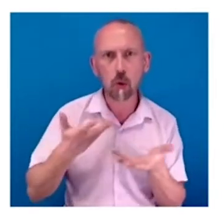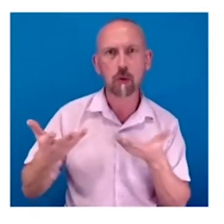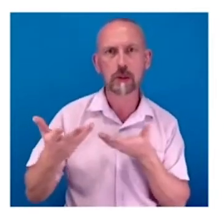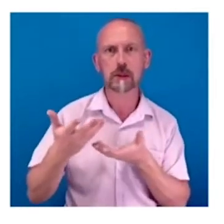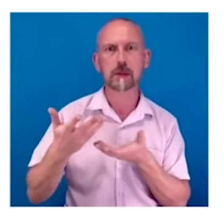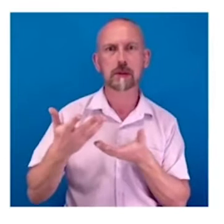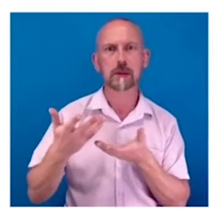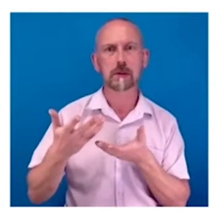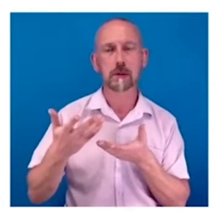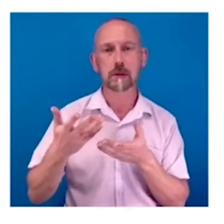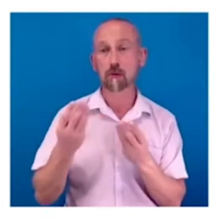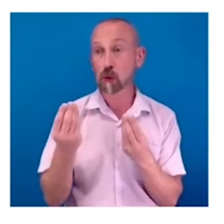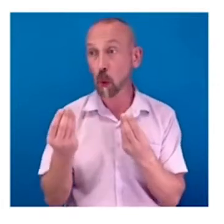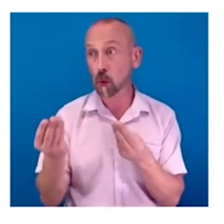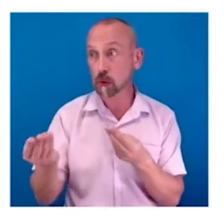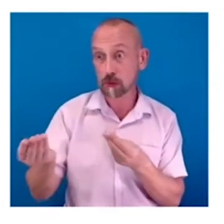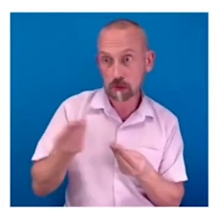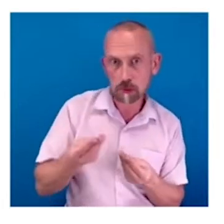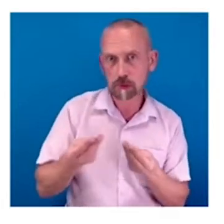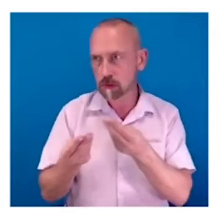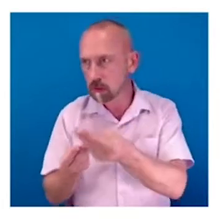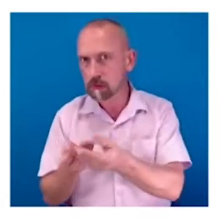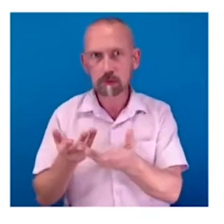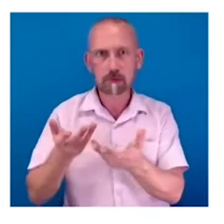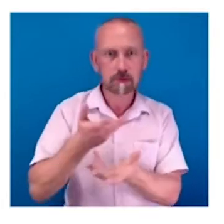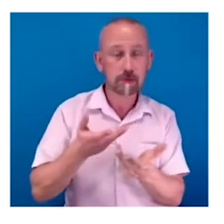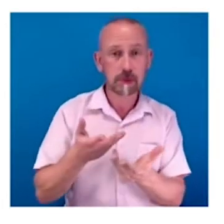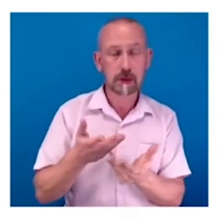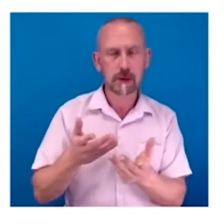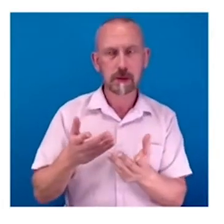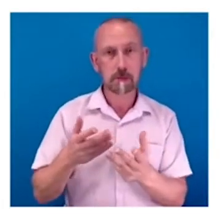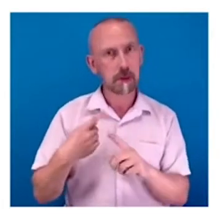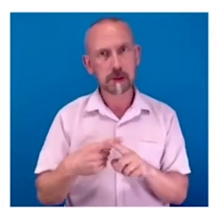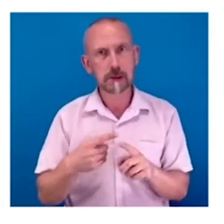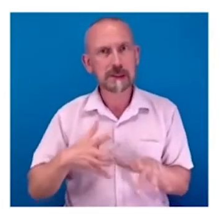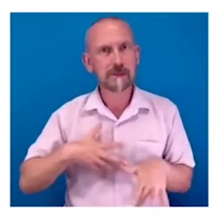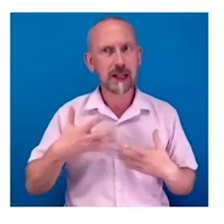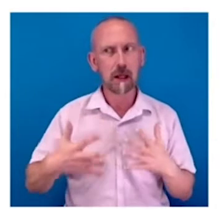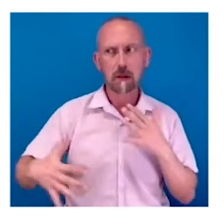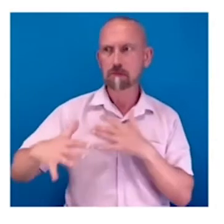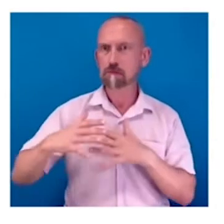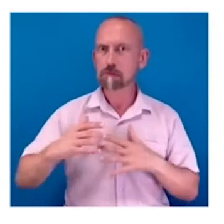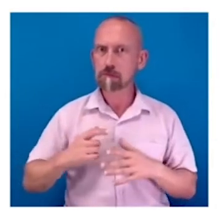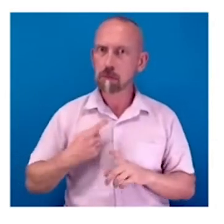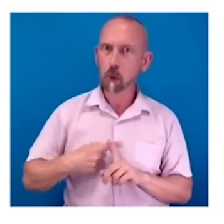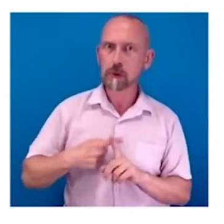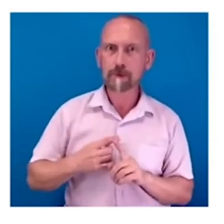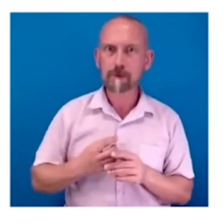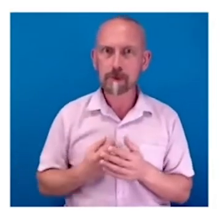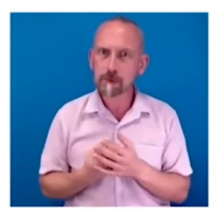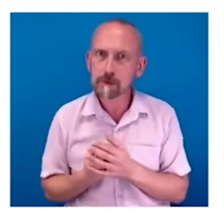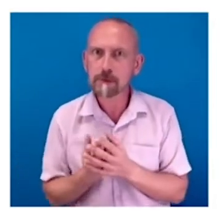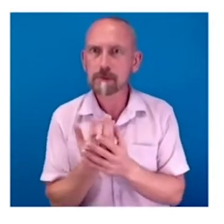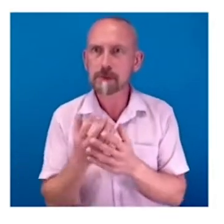swap resources and links, and genuinely, I think, to feel encouraged that we're sort of headed in the right direction and that we're not alone. So